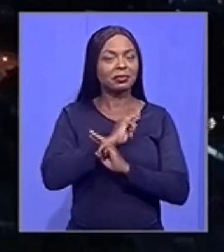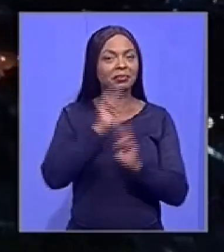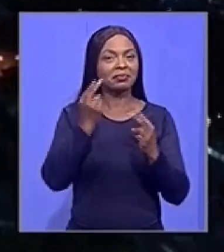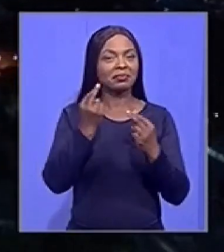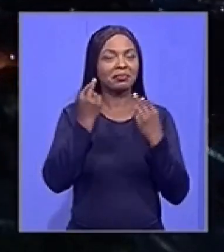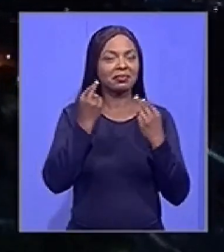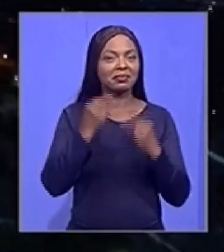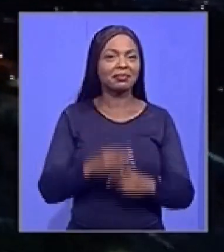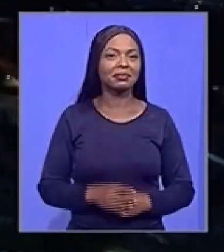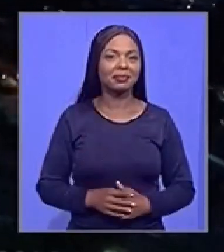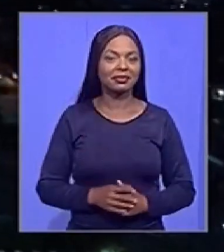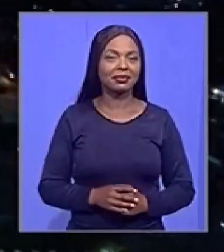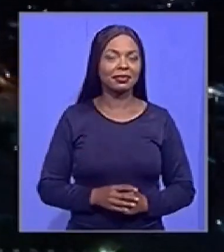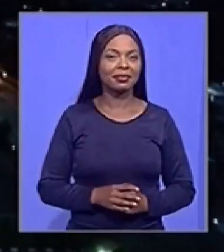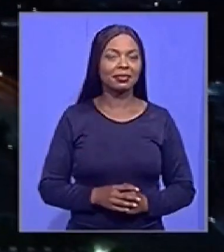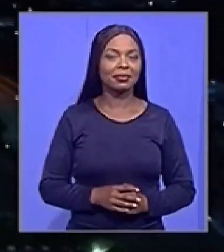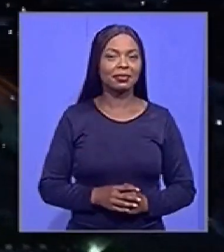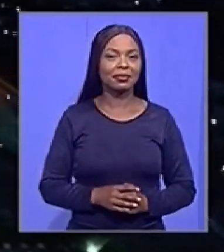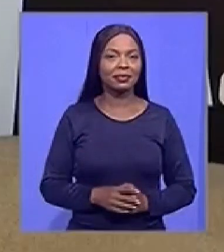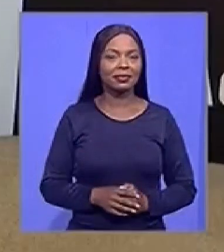re iketle mmogo ka tshedimosetso.